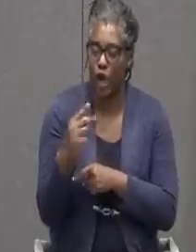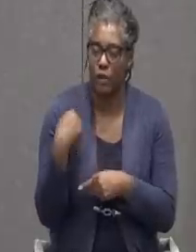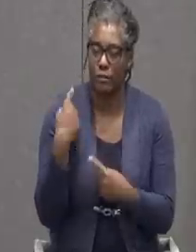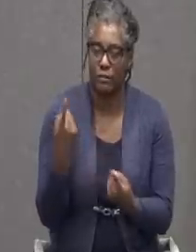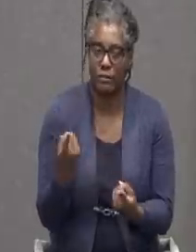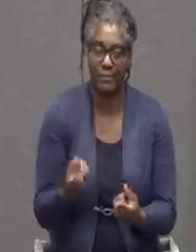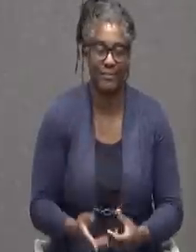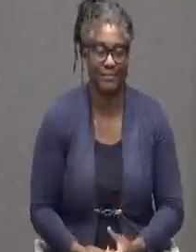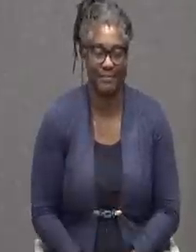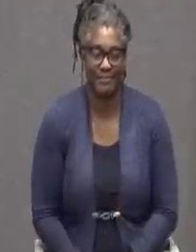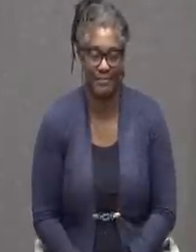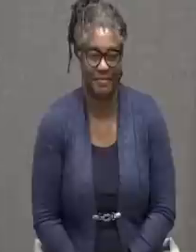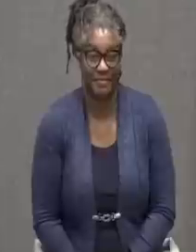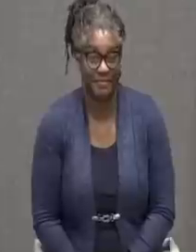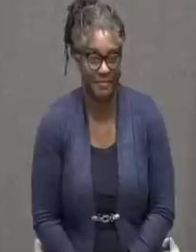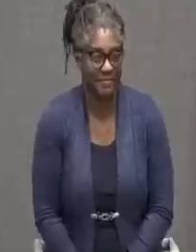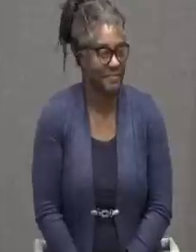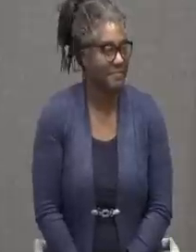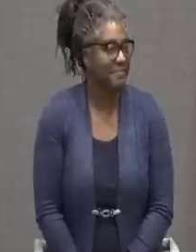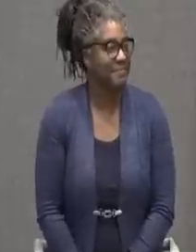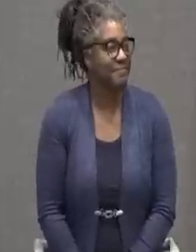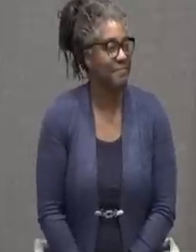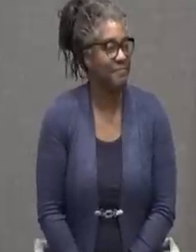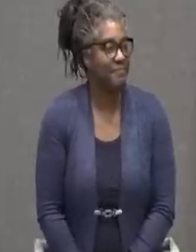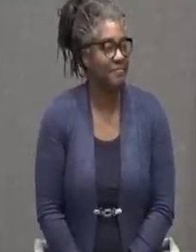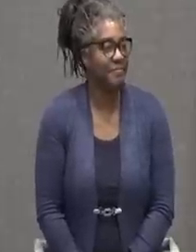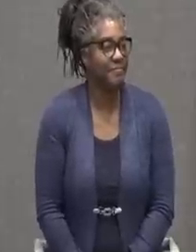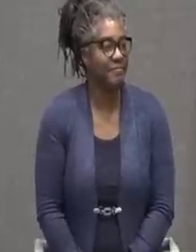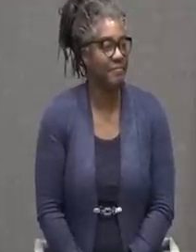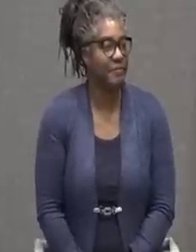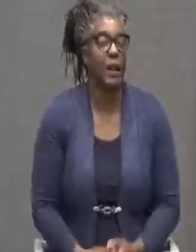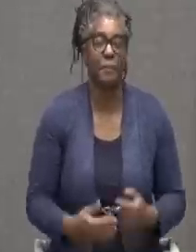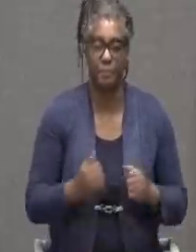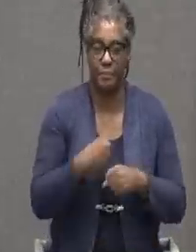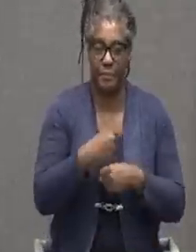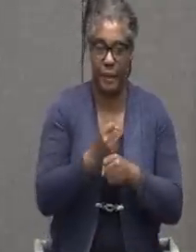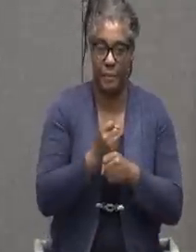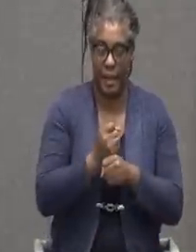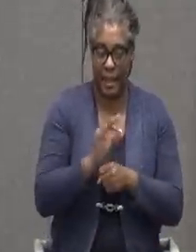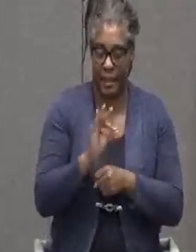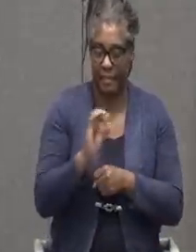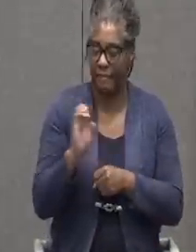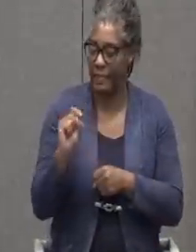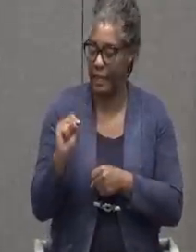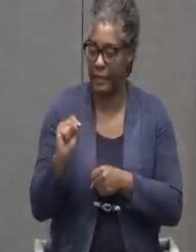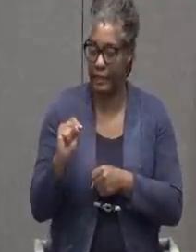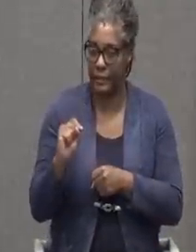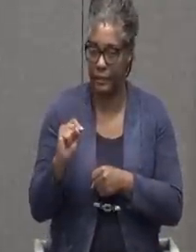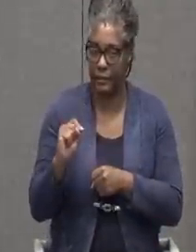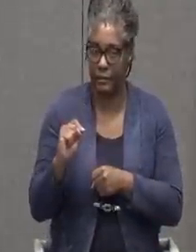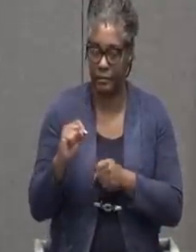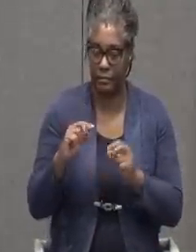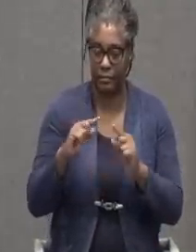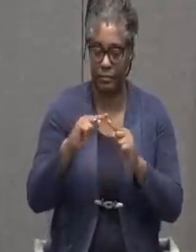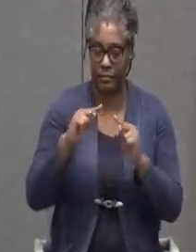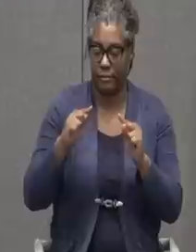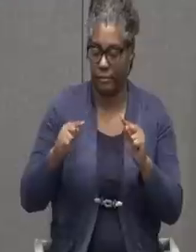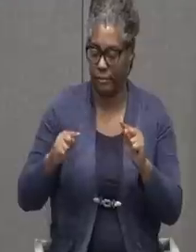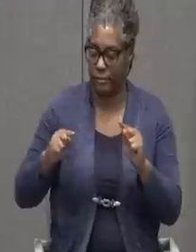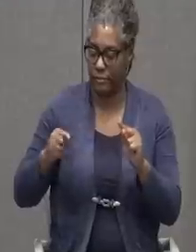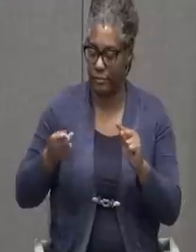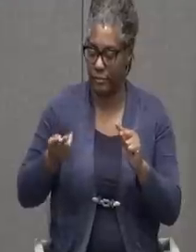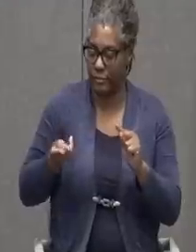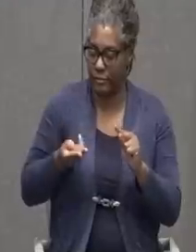And hopefully I got my feet just right. And I spilled some glue. glue